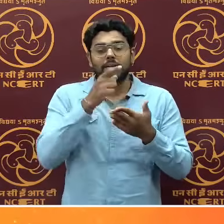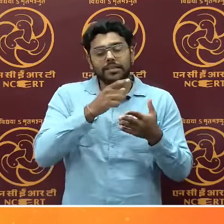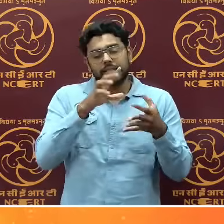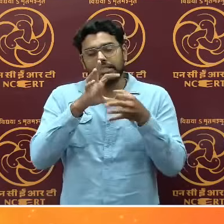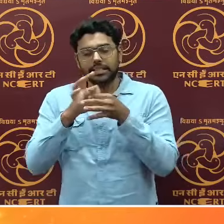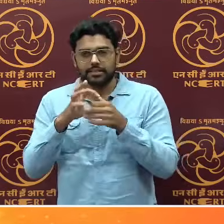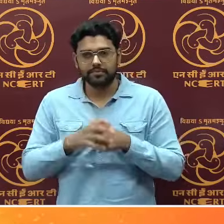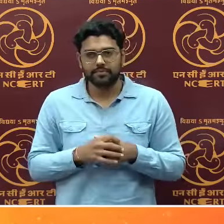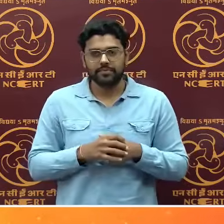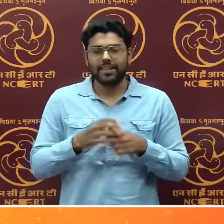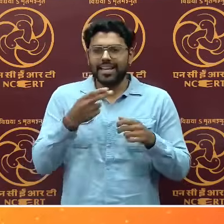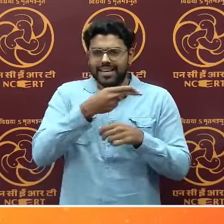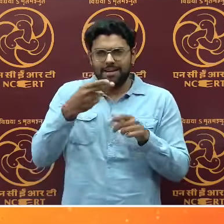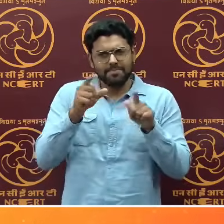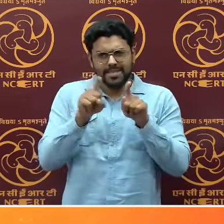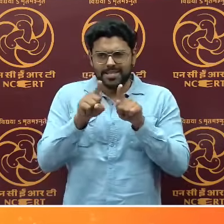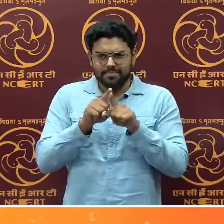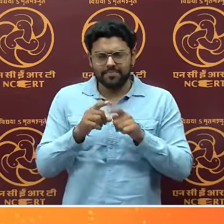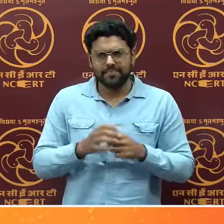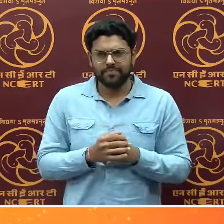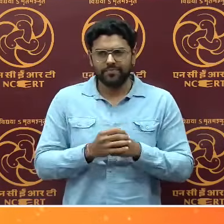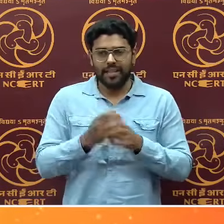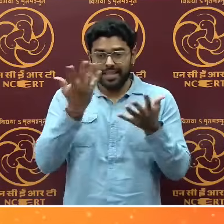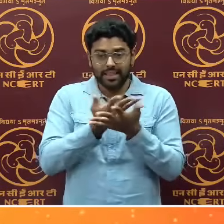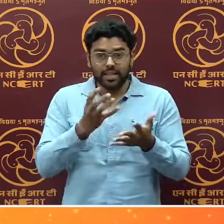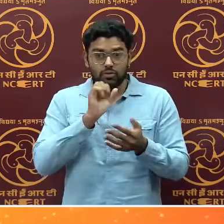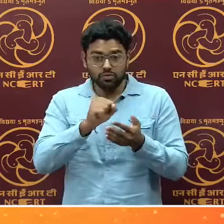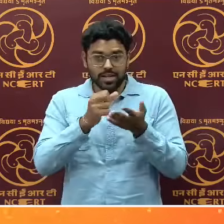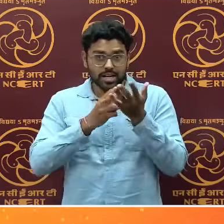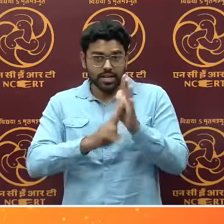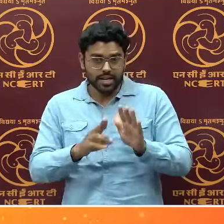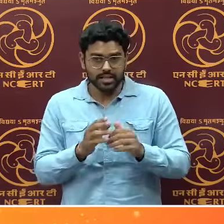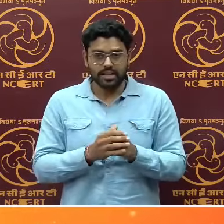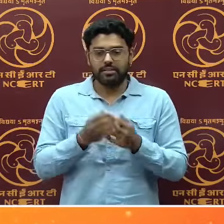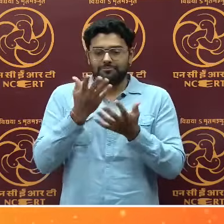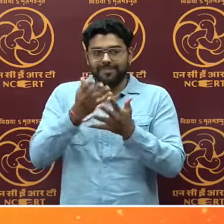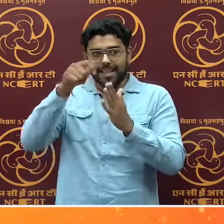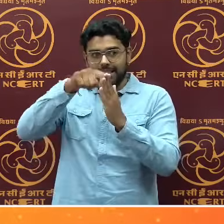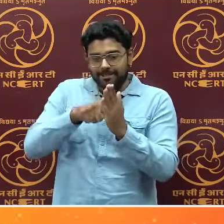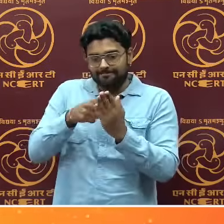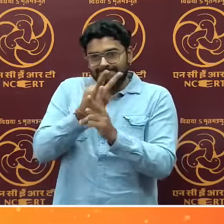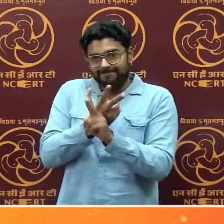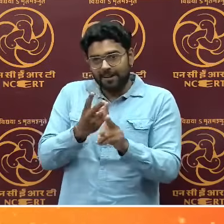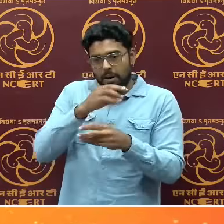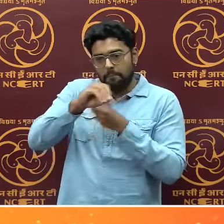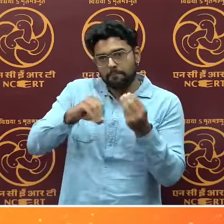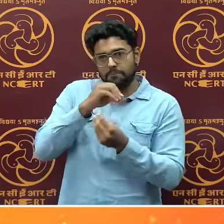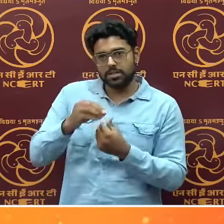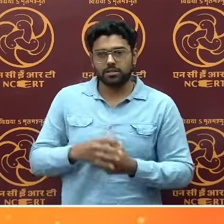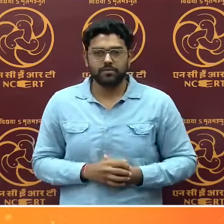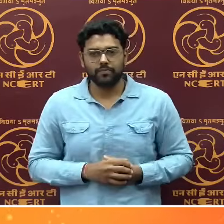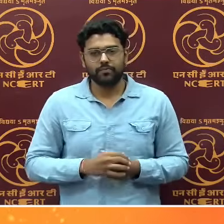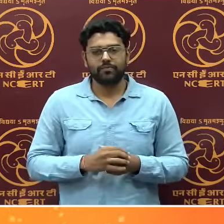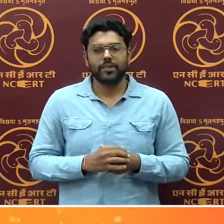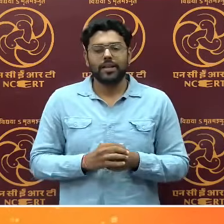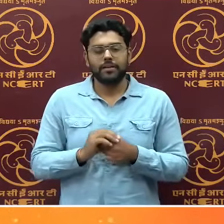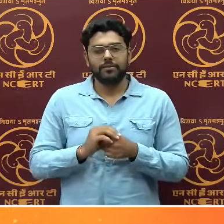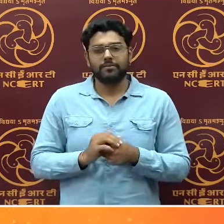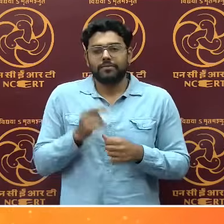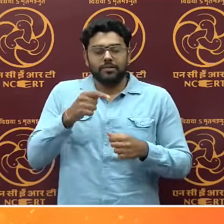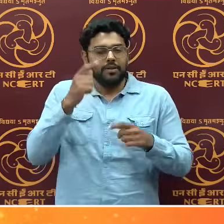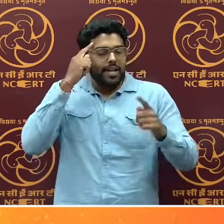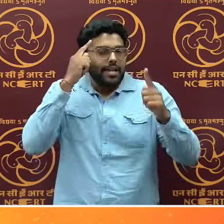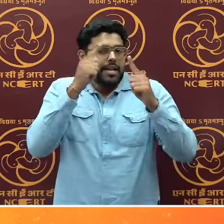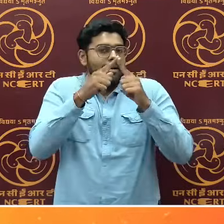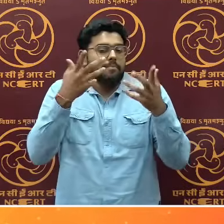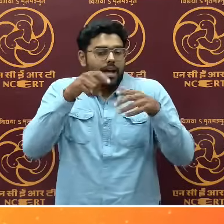right? As the name itself suggests, that nature of matter, elements, compounds and mixtures. So the very first objective